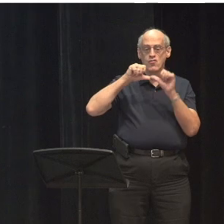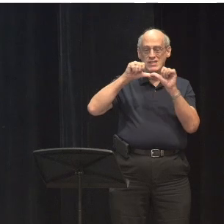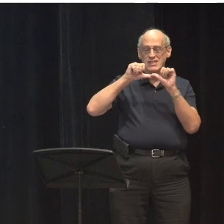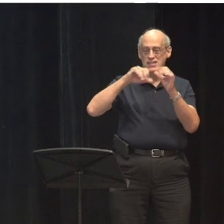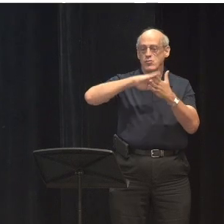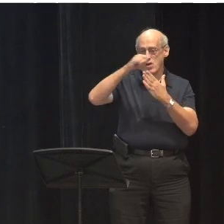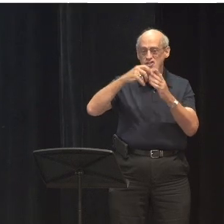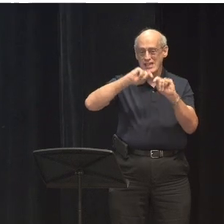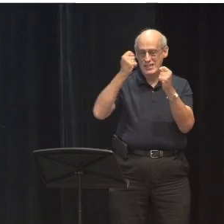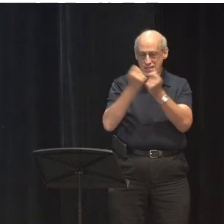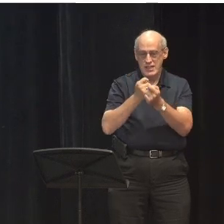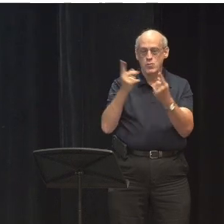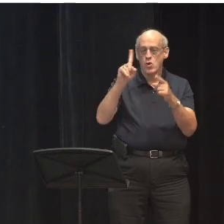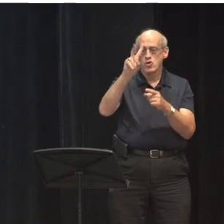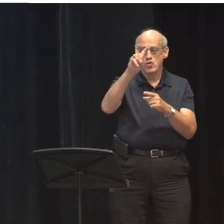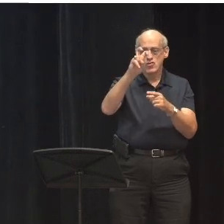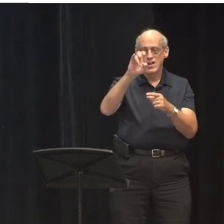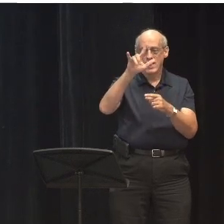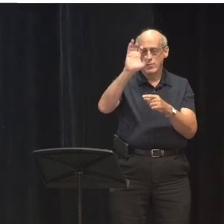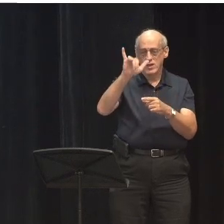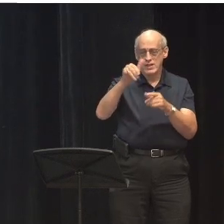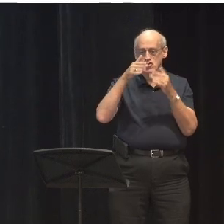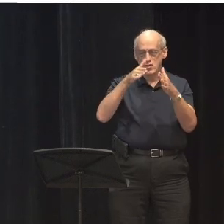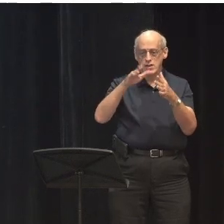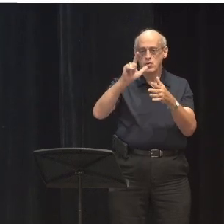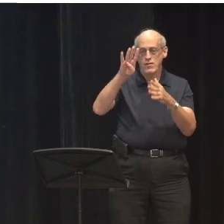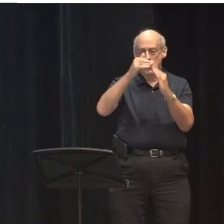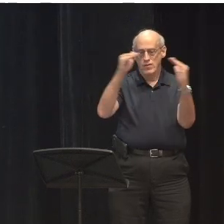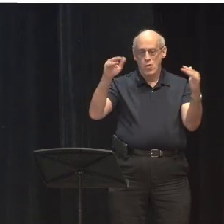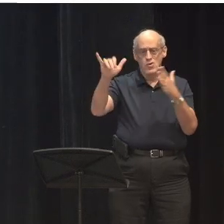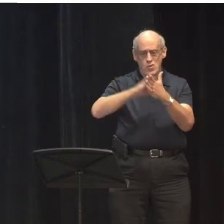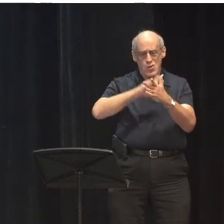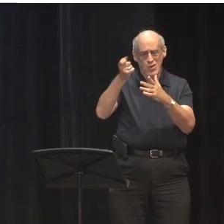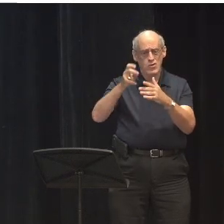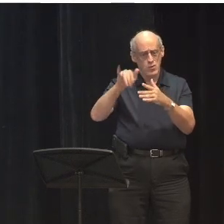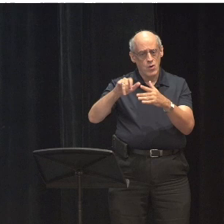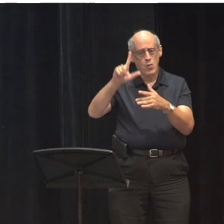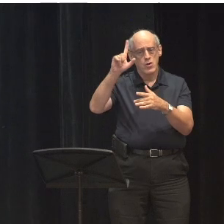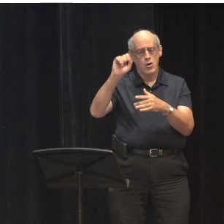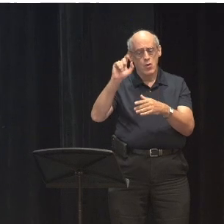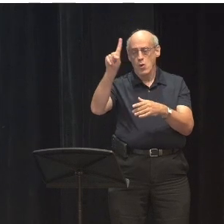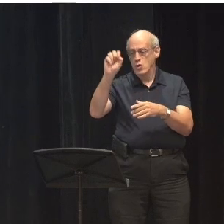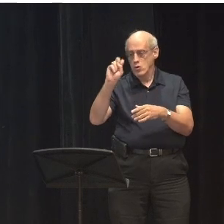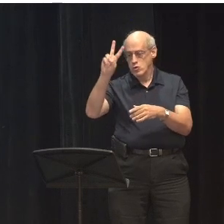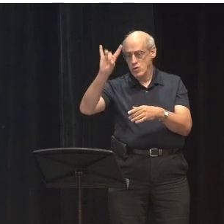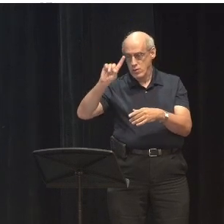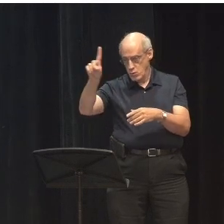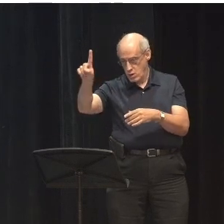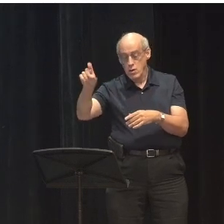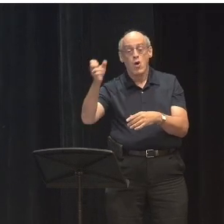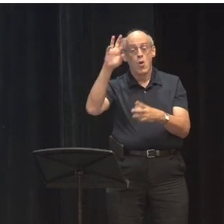Resiliency Project Team at 200 Liberty Street, 24th floor, New York, 10281,